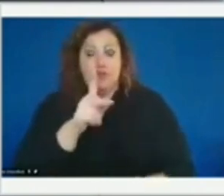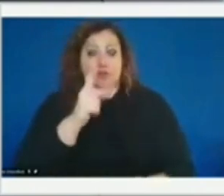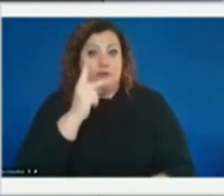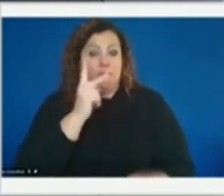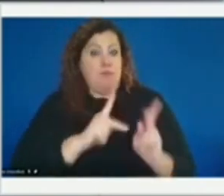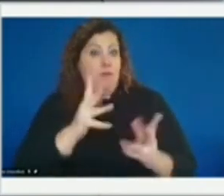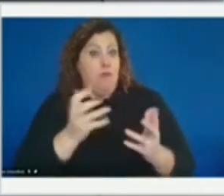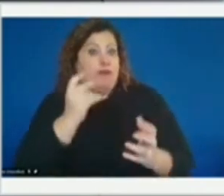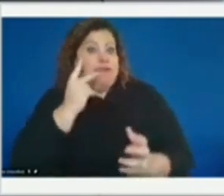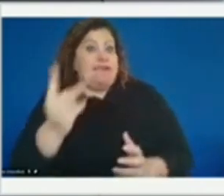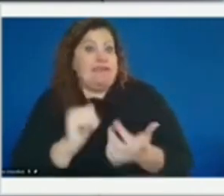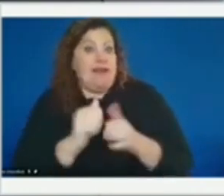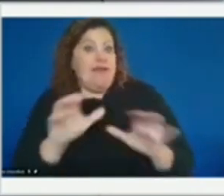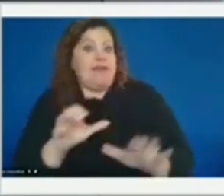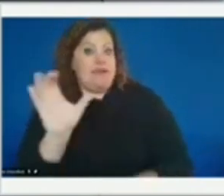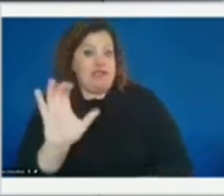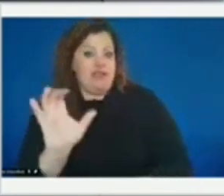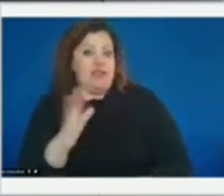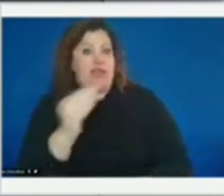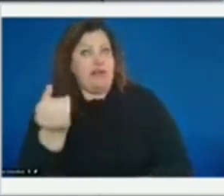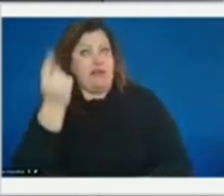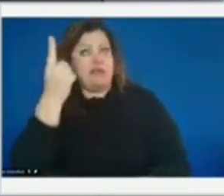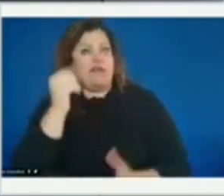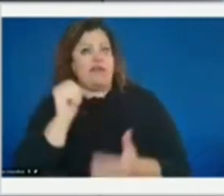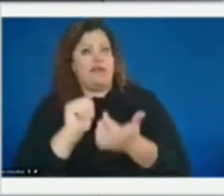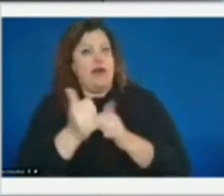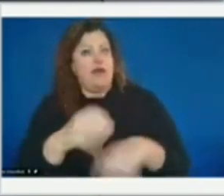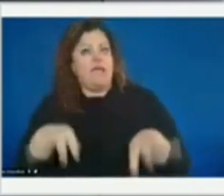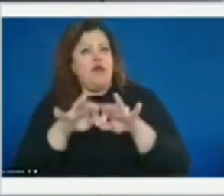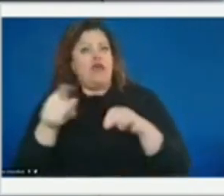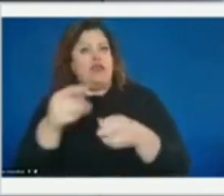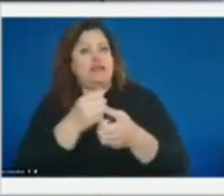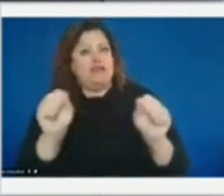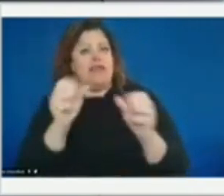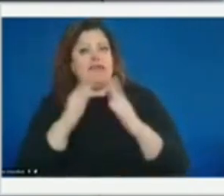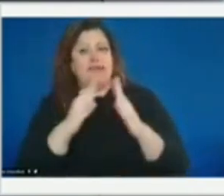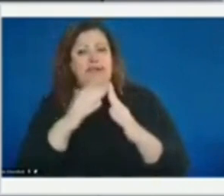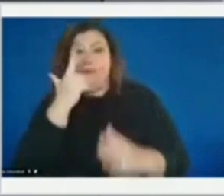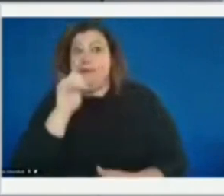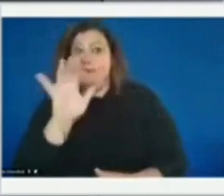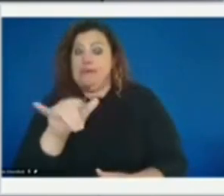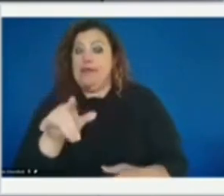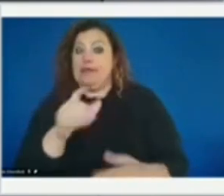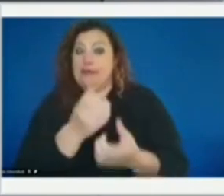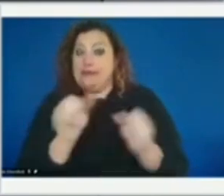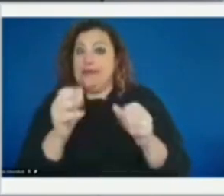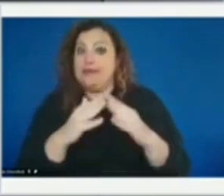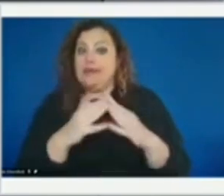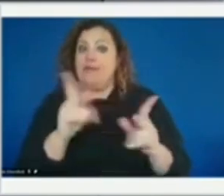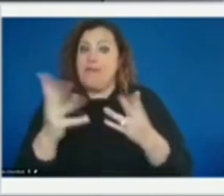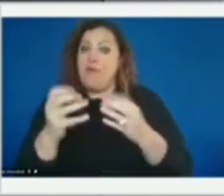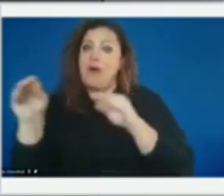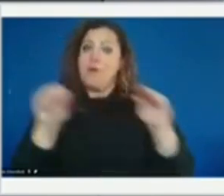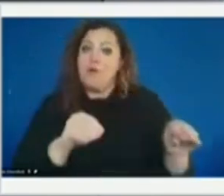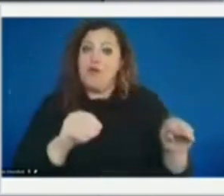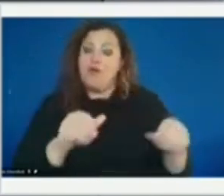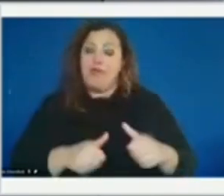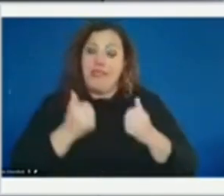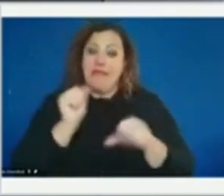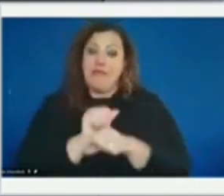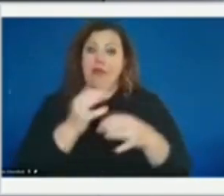who understand the importance of a safe city, because a safe city is where people want to move and live and work and play, like I said. And